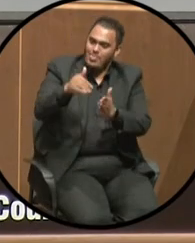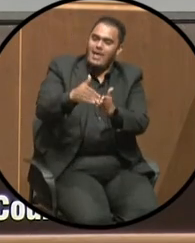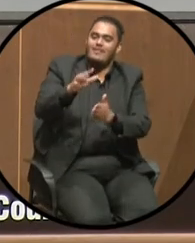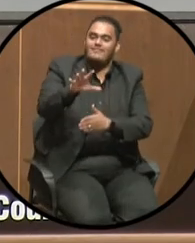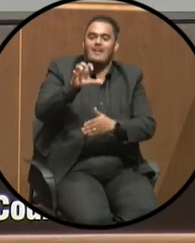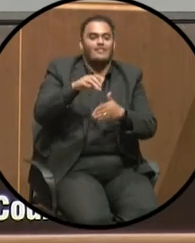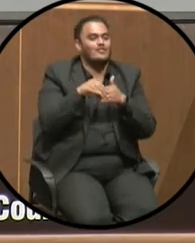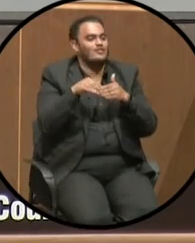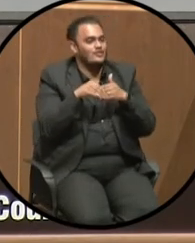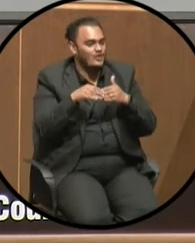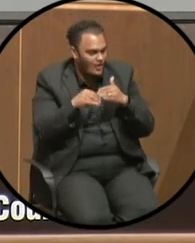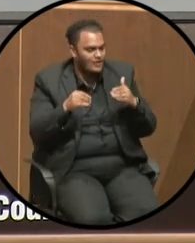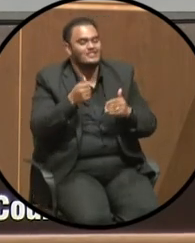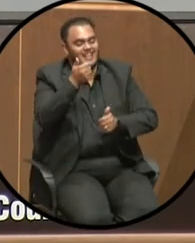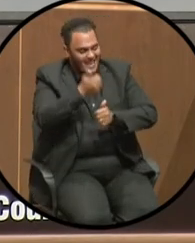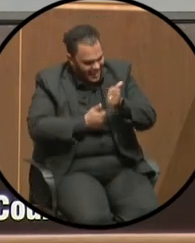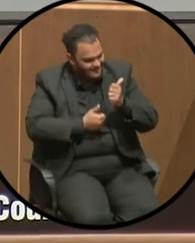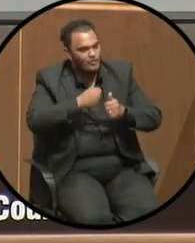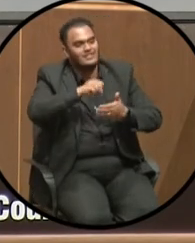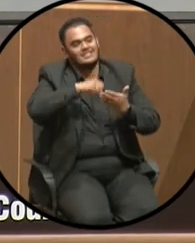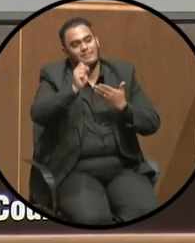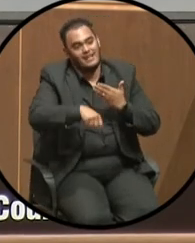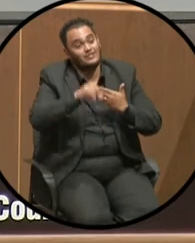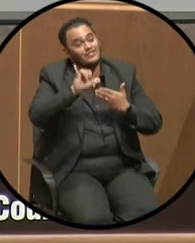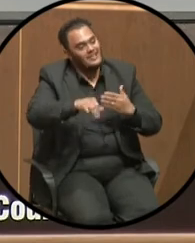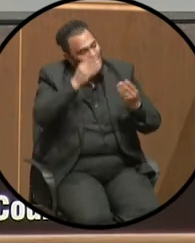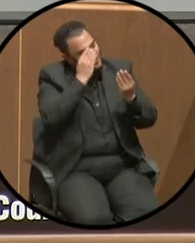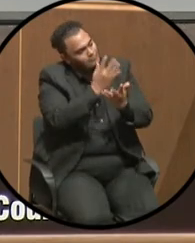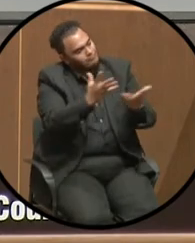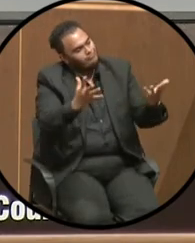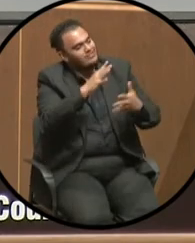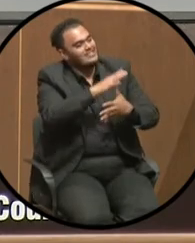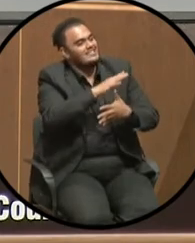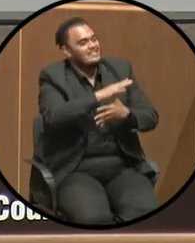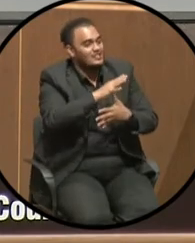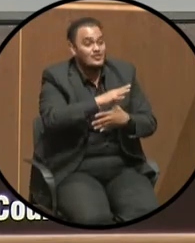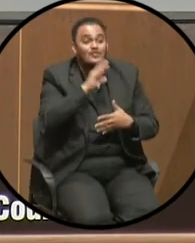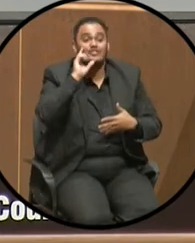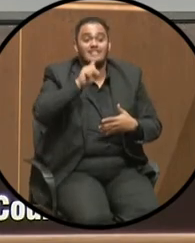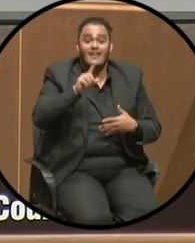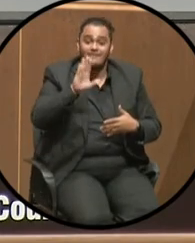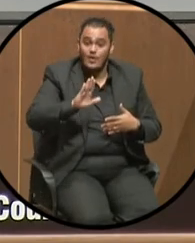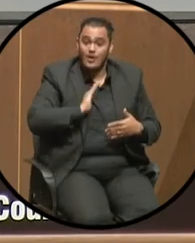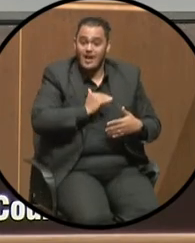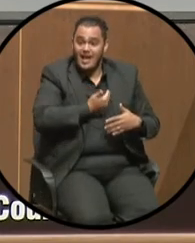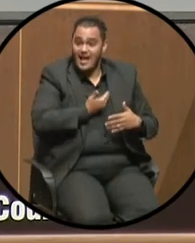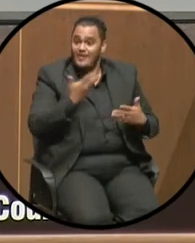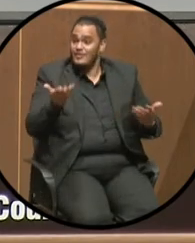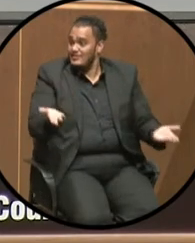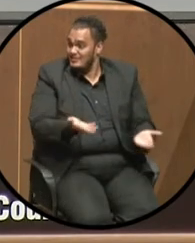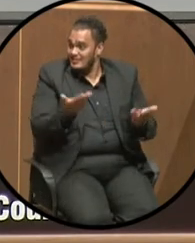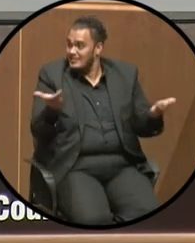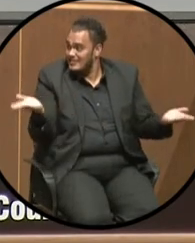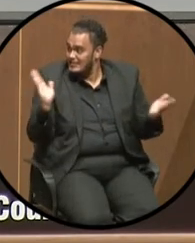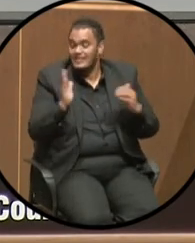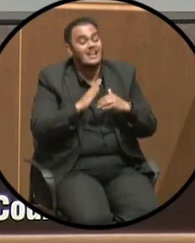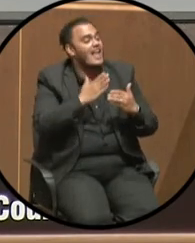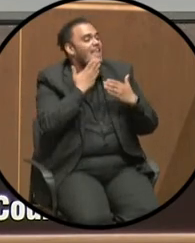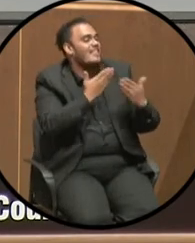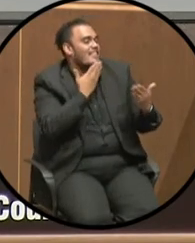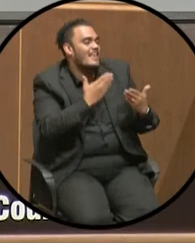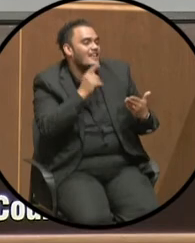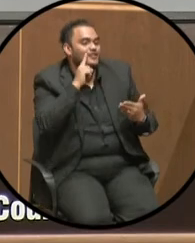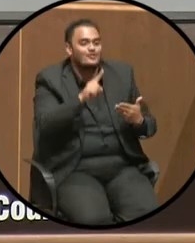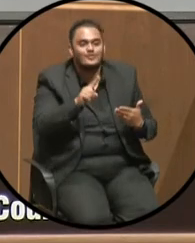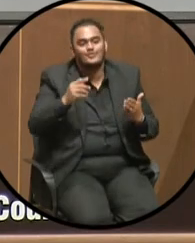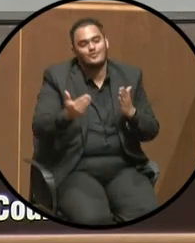all of our seniors, their parents, and those households. We will put it on our website as well. Thanks to the